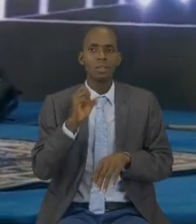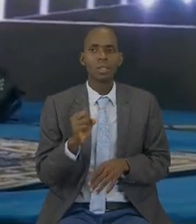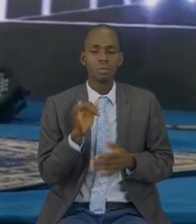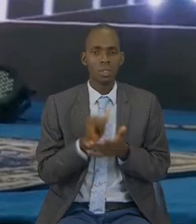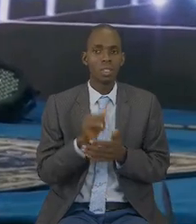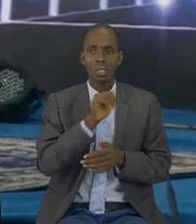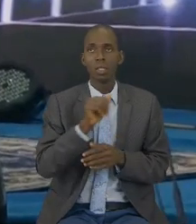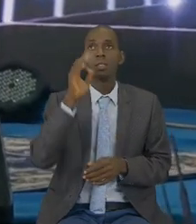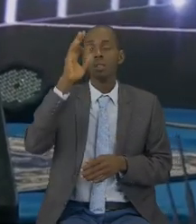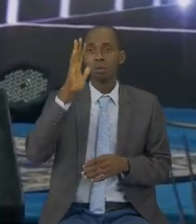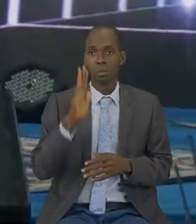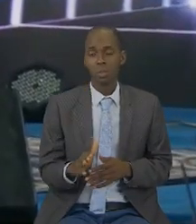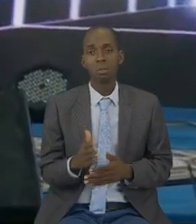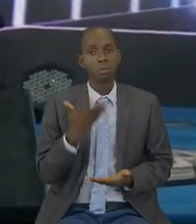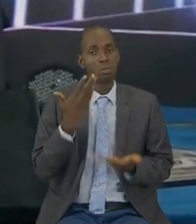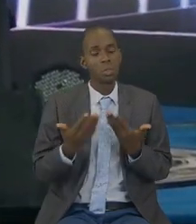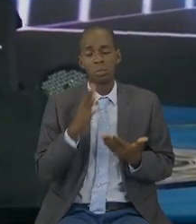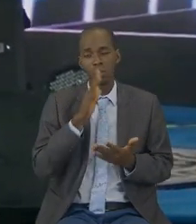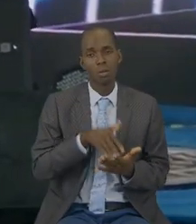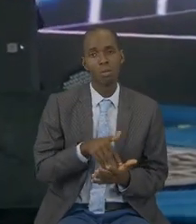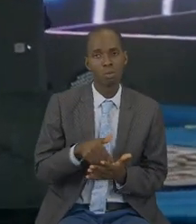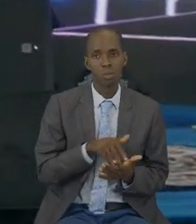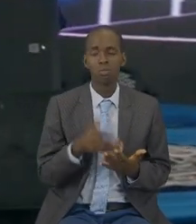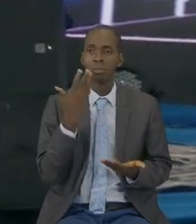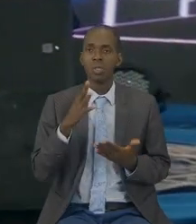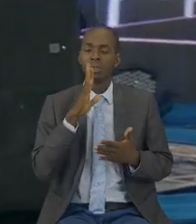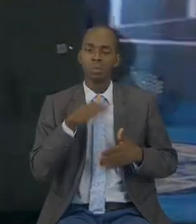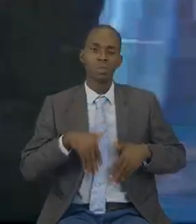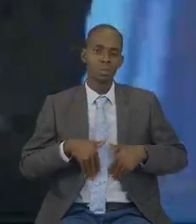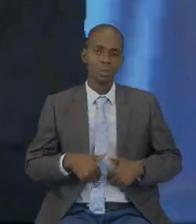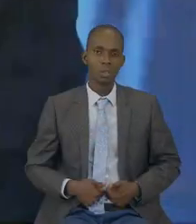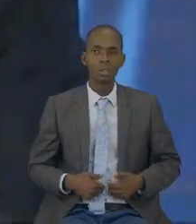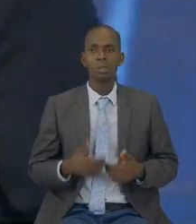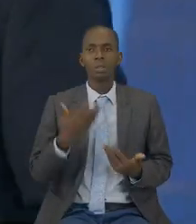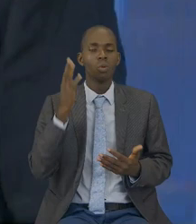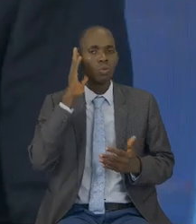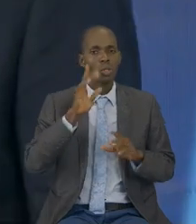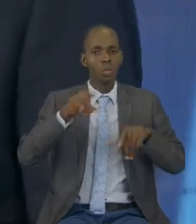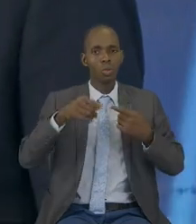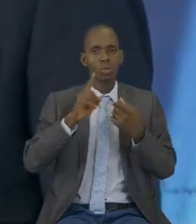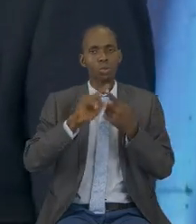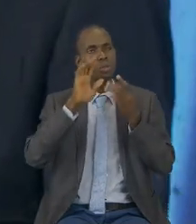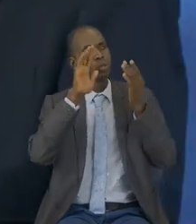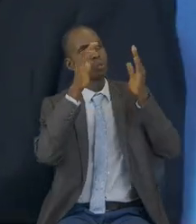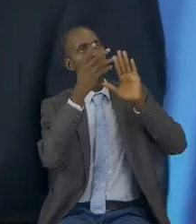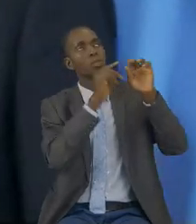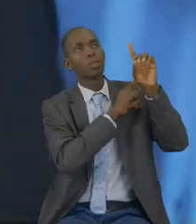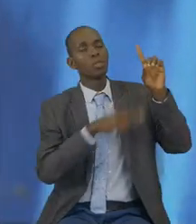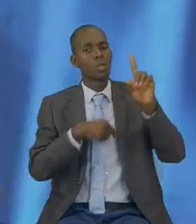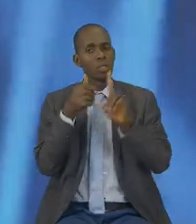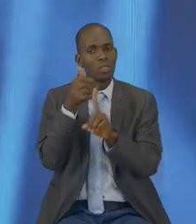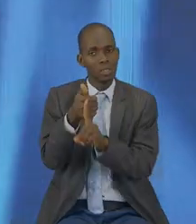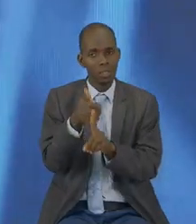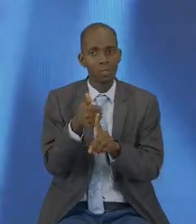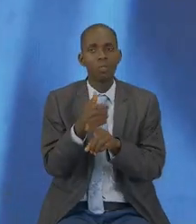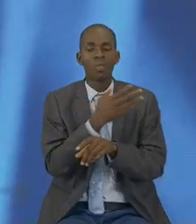minister, though exhausted, a minister, though tired, will go to the presence of the Lord himself, and